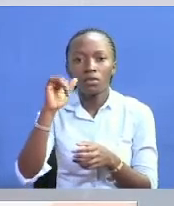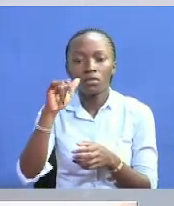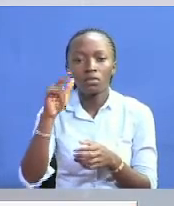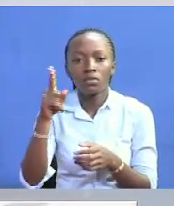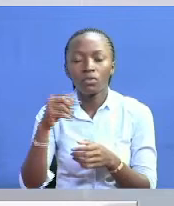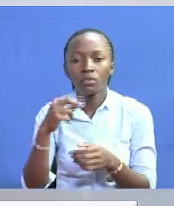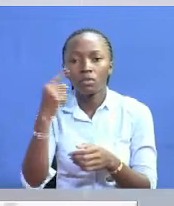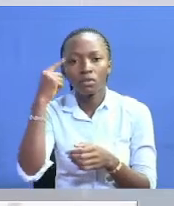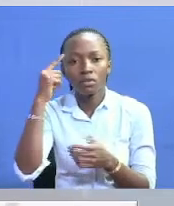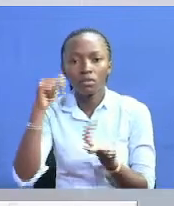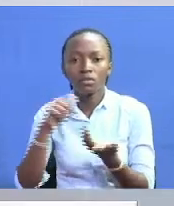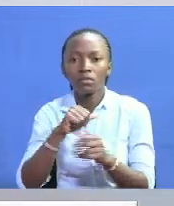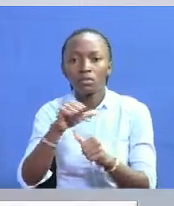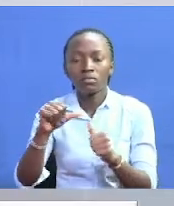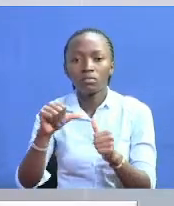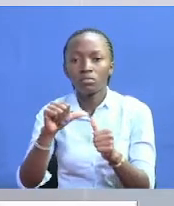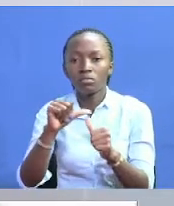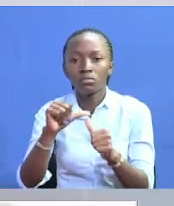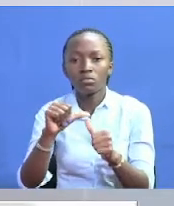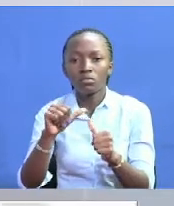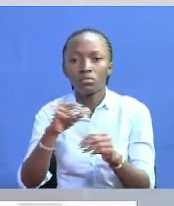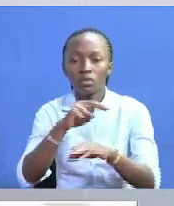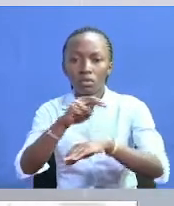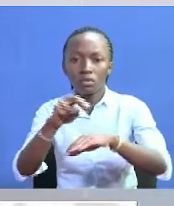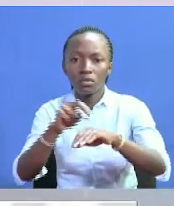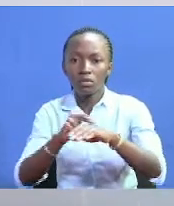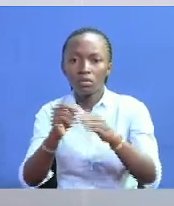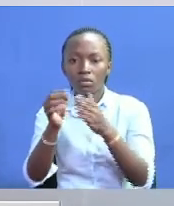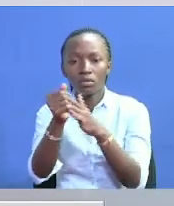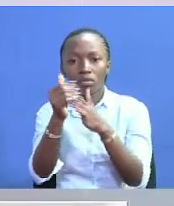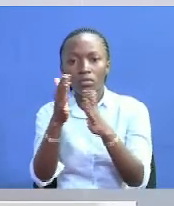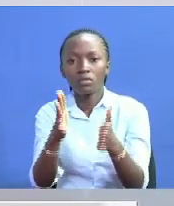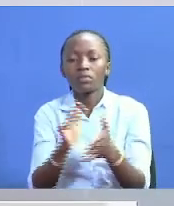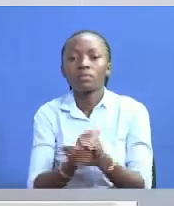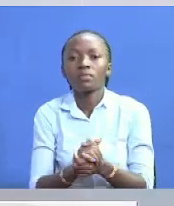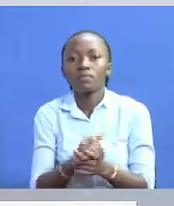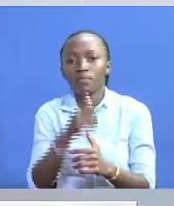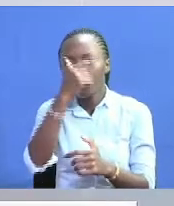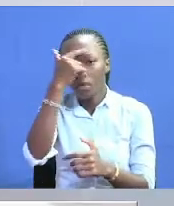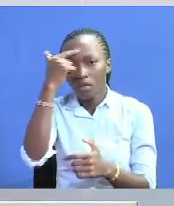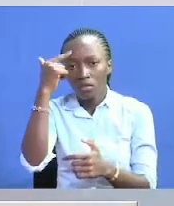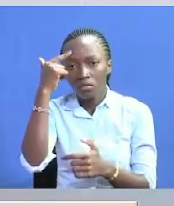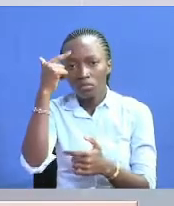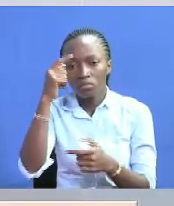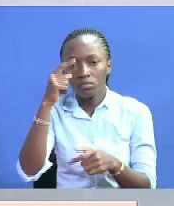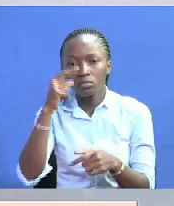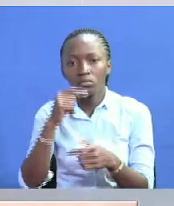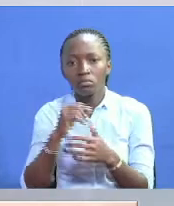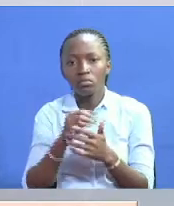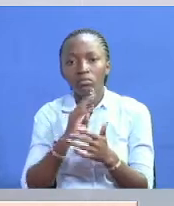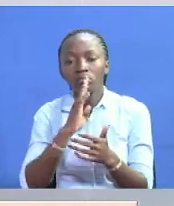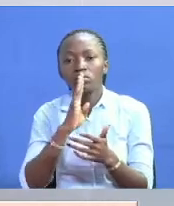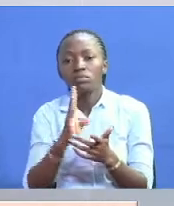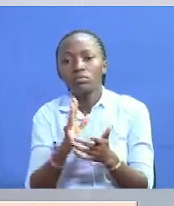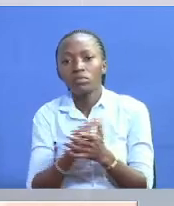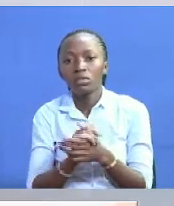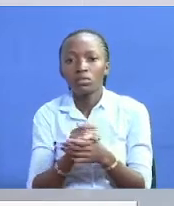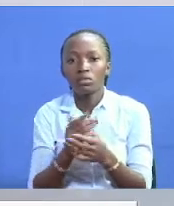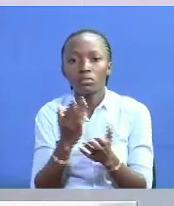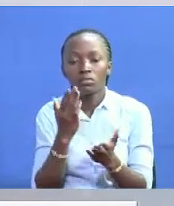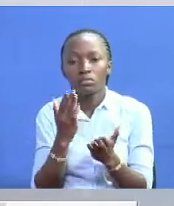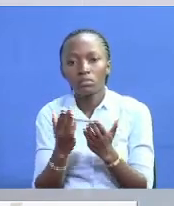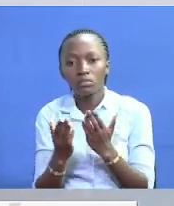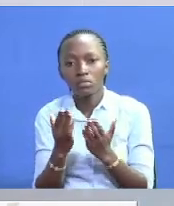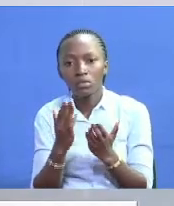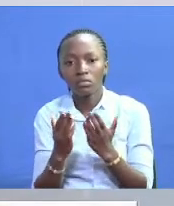role really should it be playing in terms of the national leadership? Because in terms of being elite, the people from